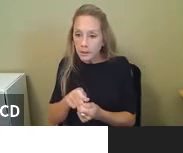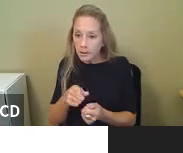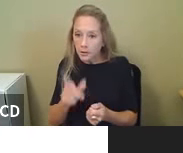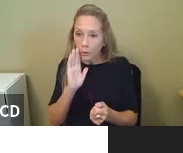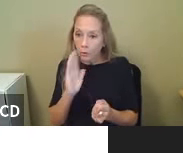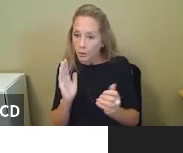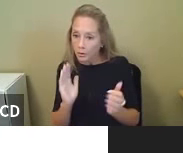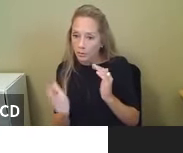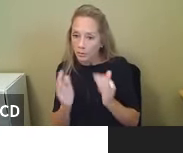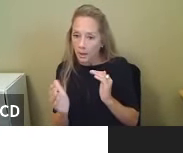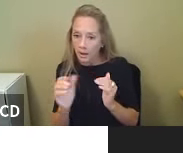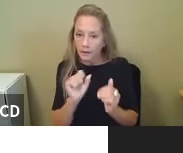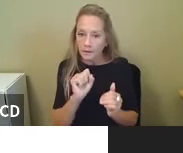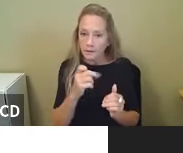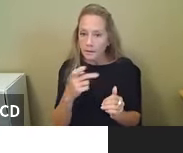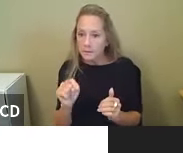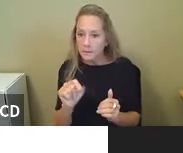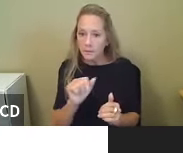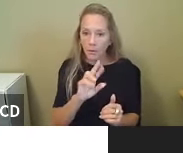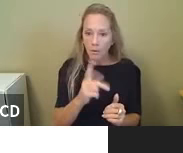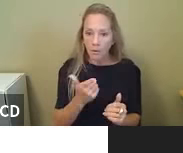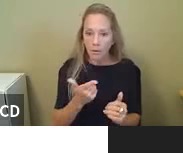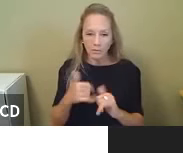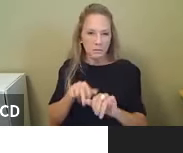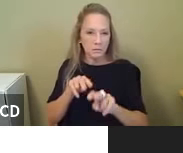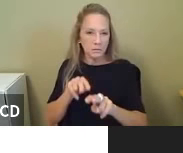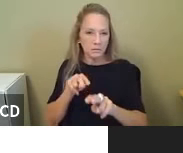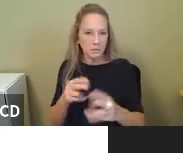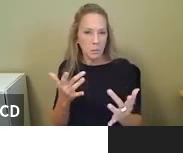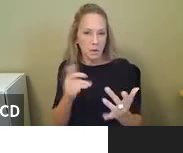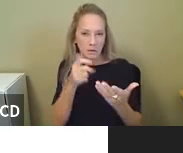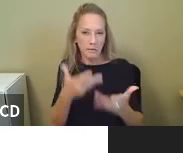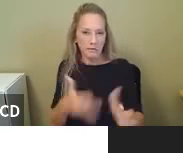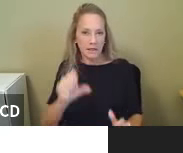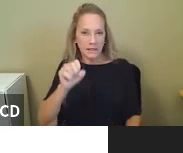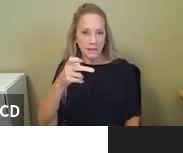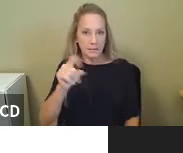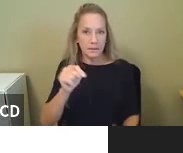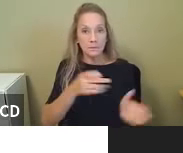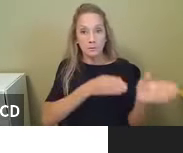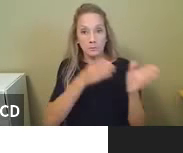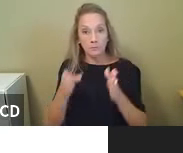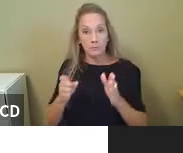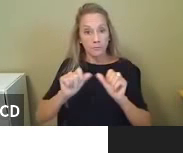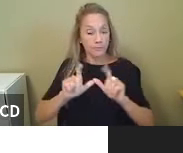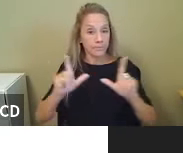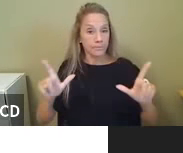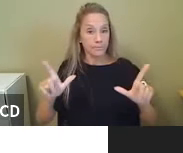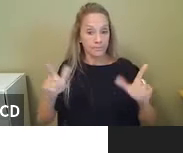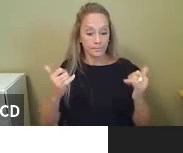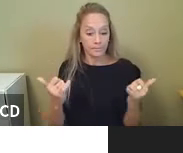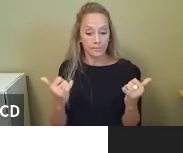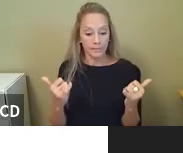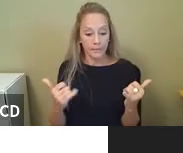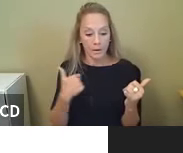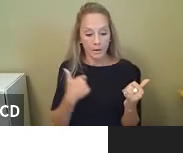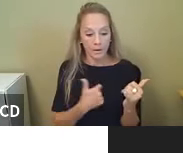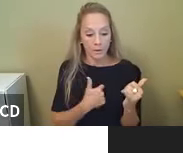compare September to August quite yet. Next slide, please. So this is what we always show